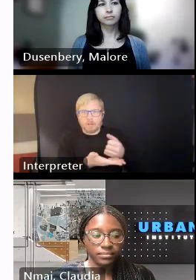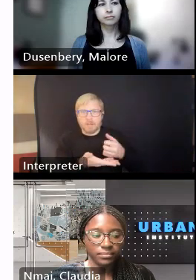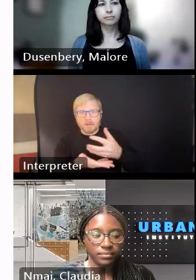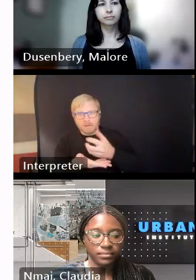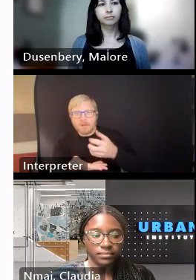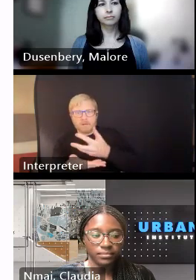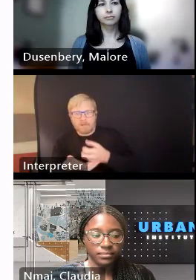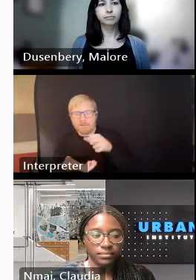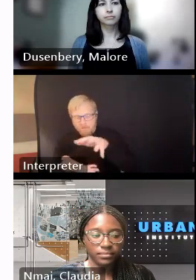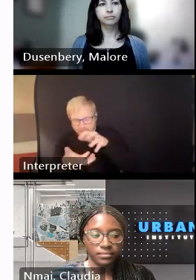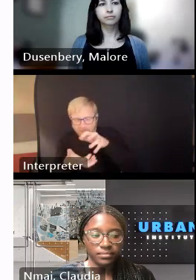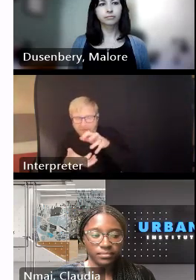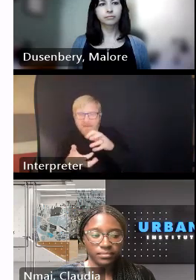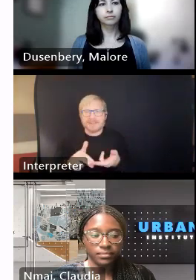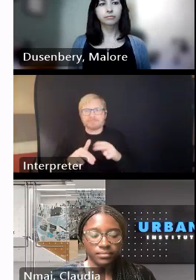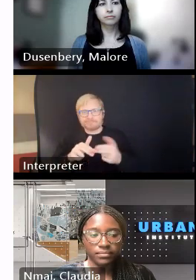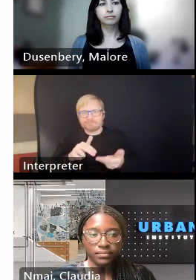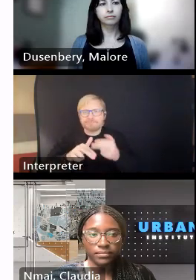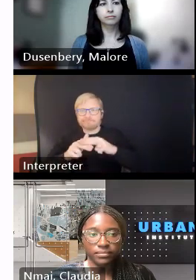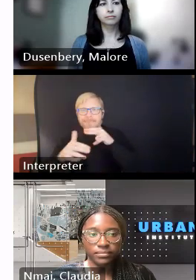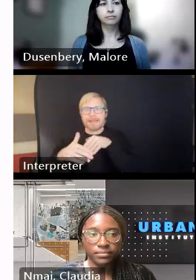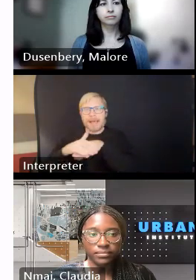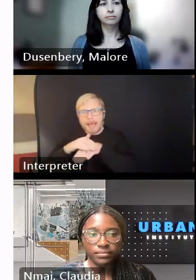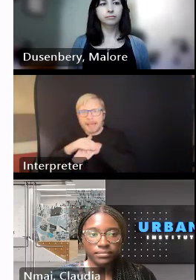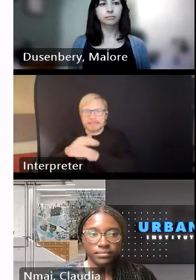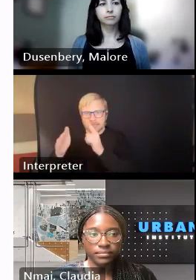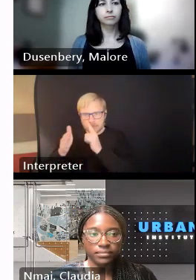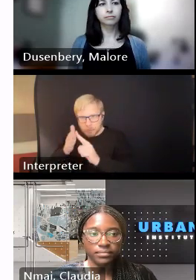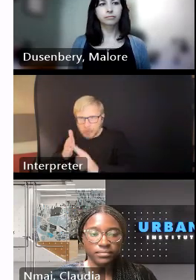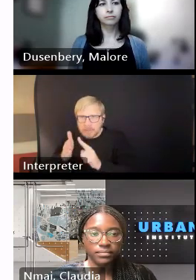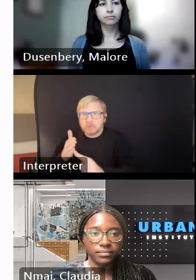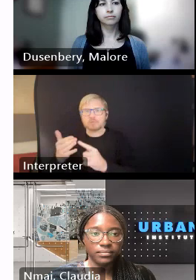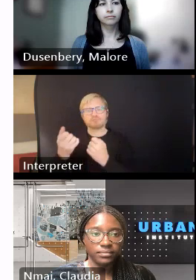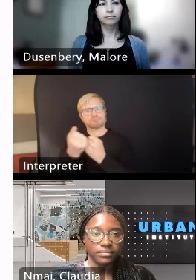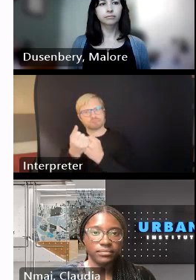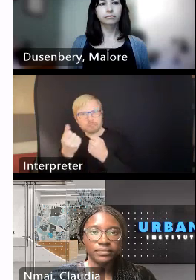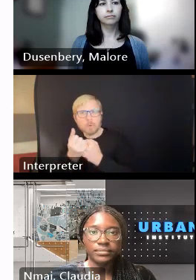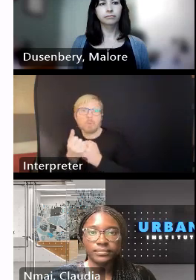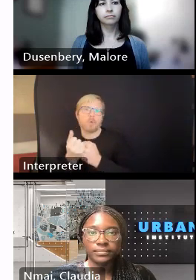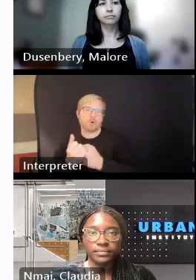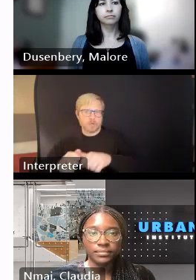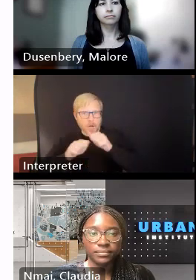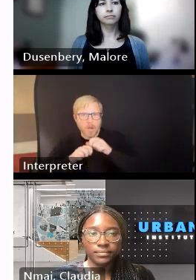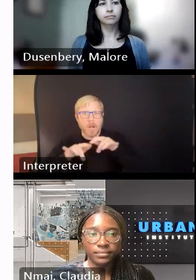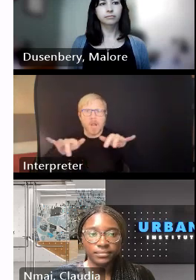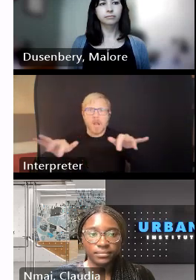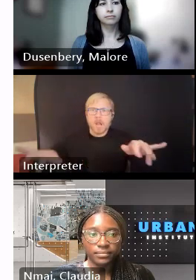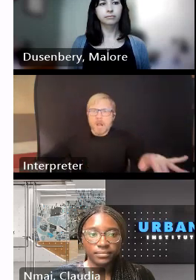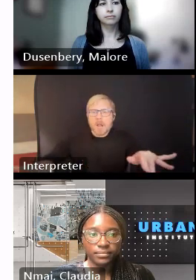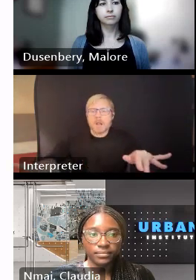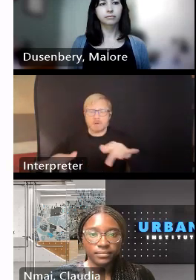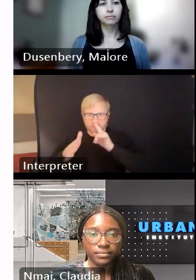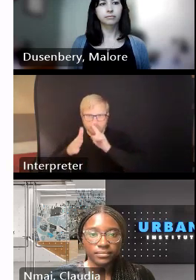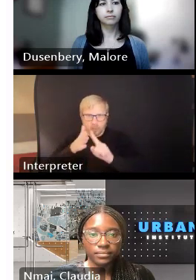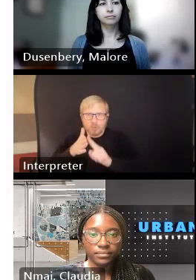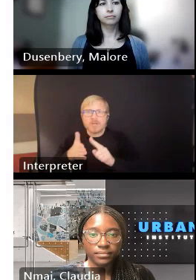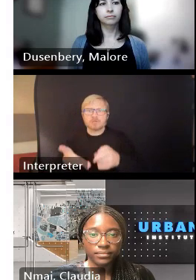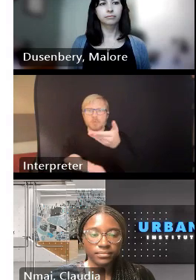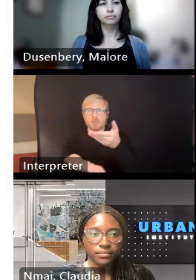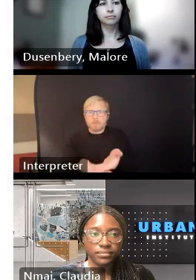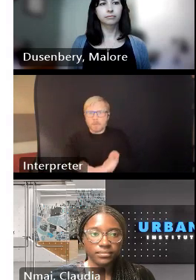to research evidence, supporting the translation and dissemination of evidence, and